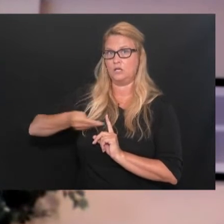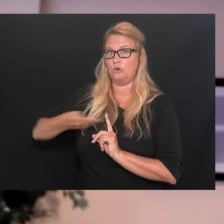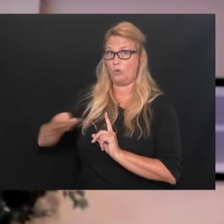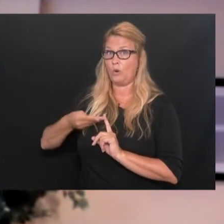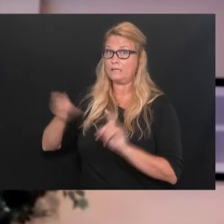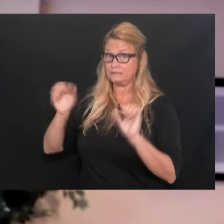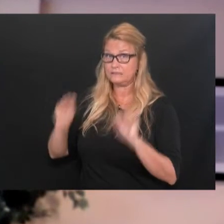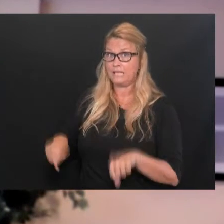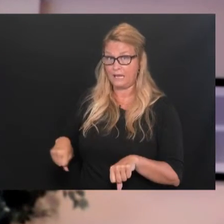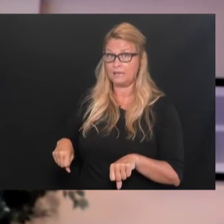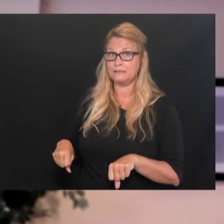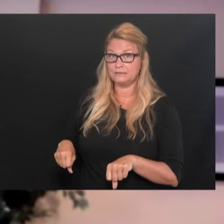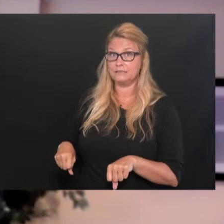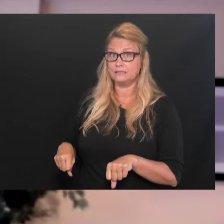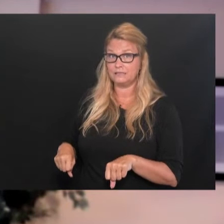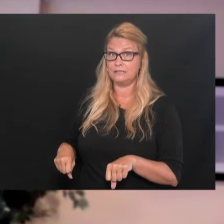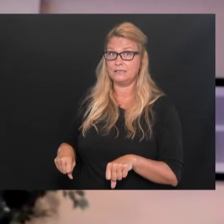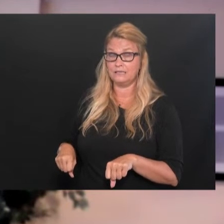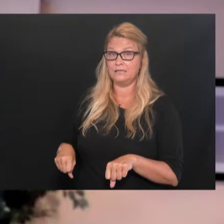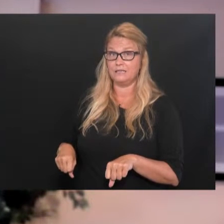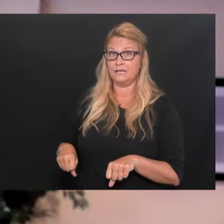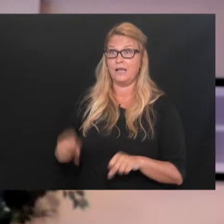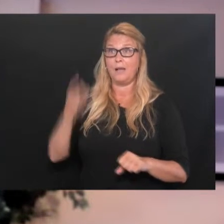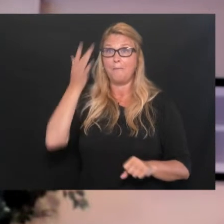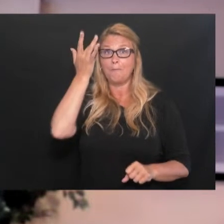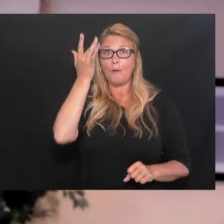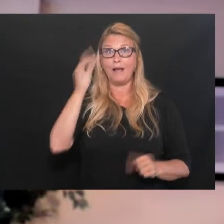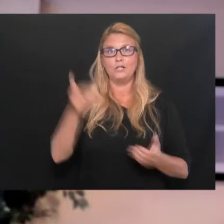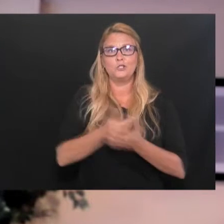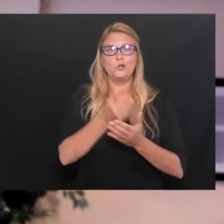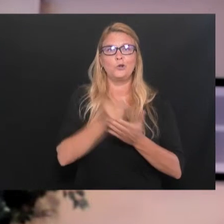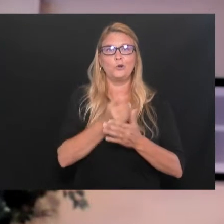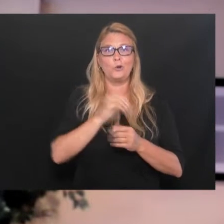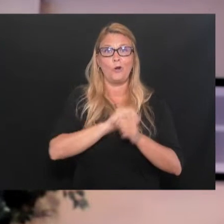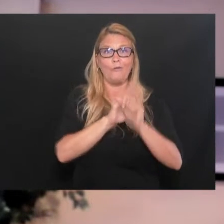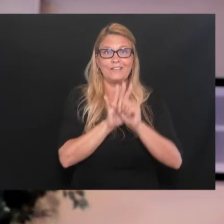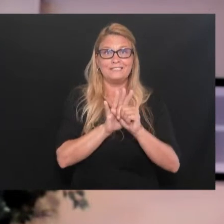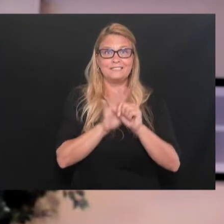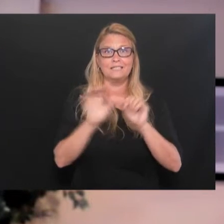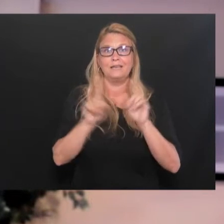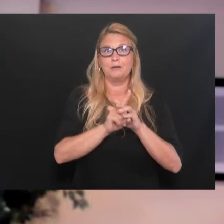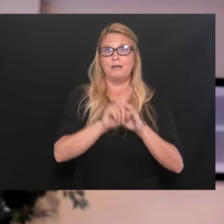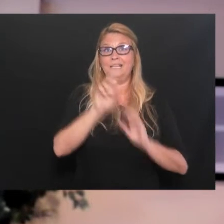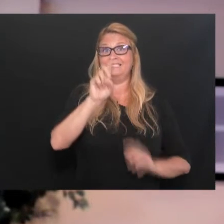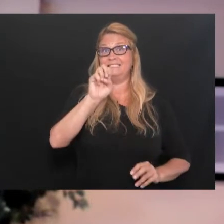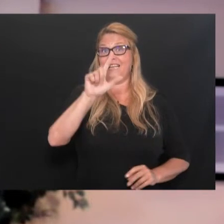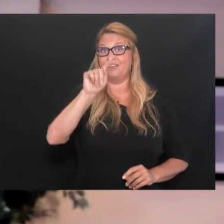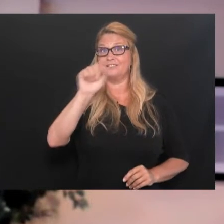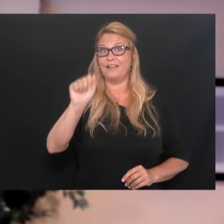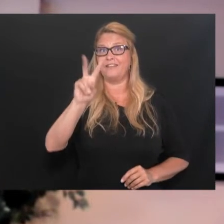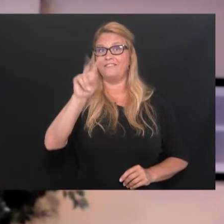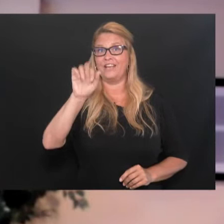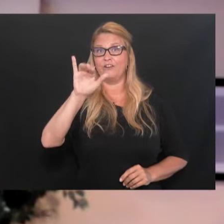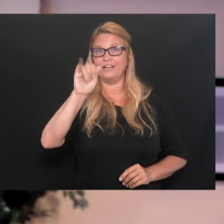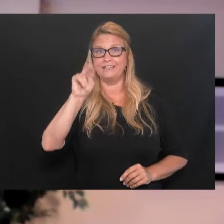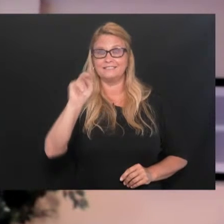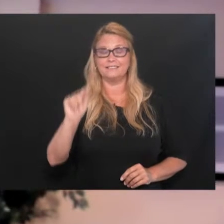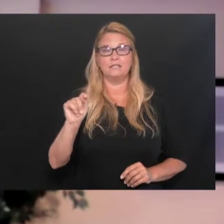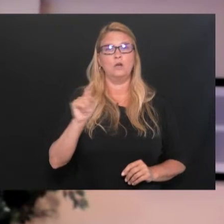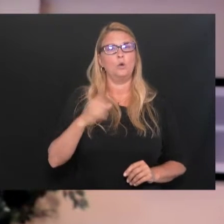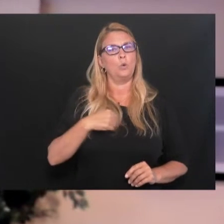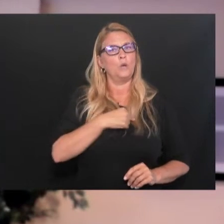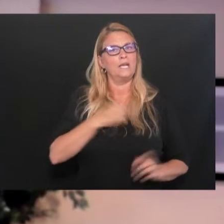more substantial with the new variants coming, particularly the Delta variant. So we would encourage